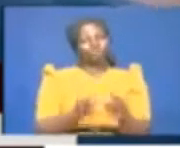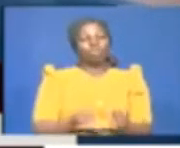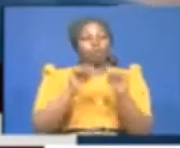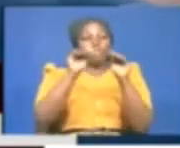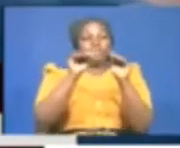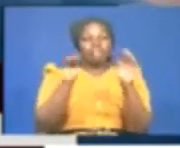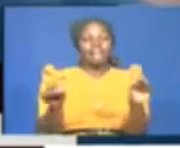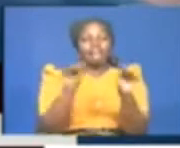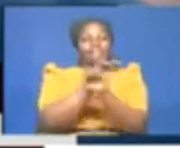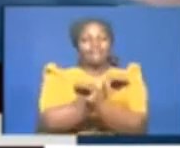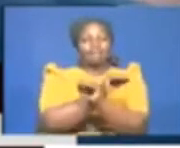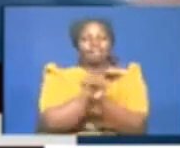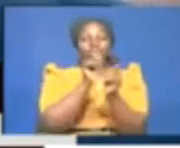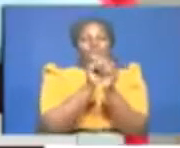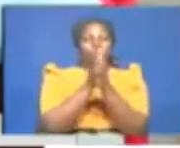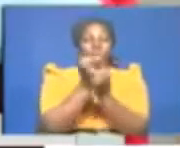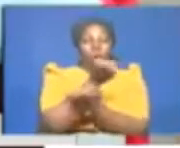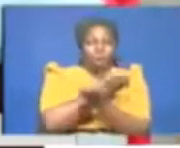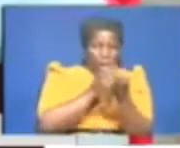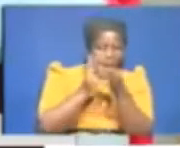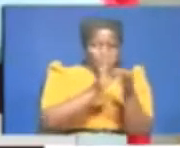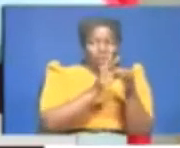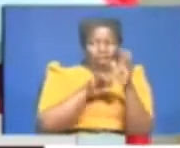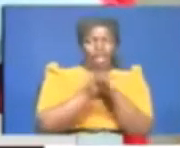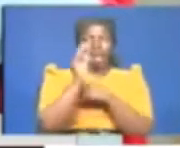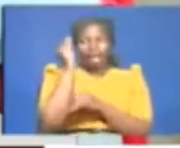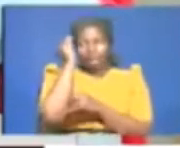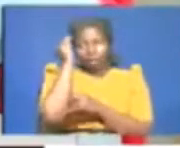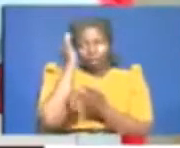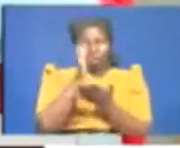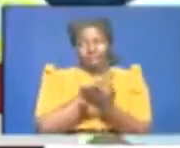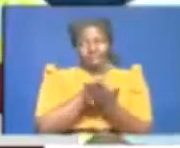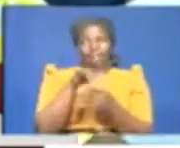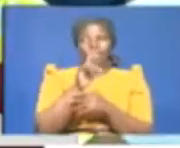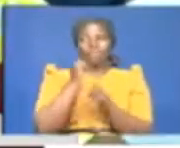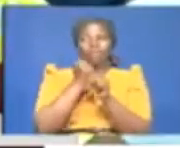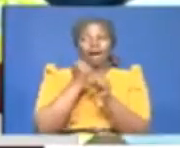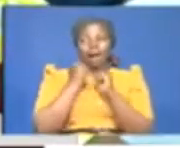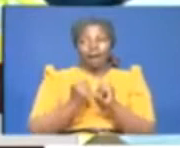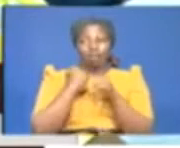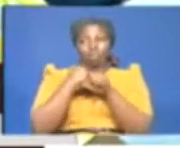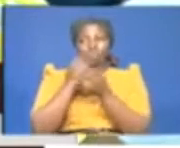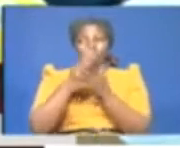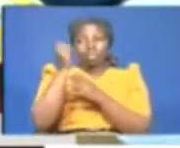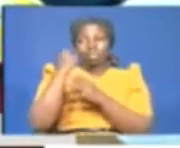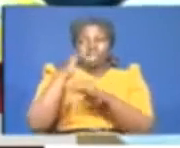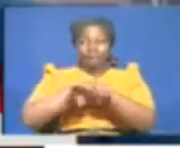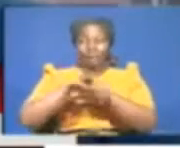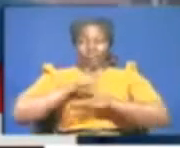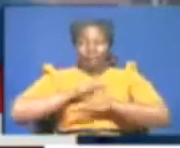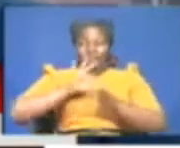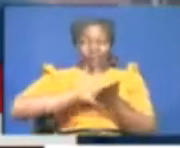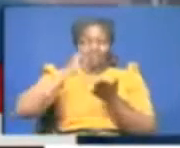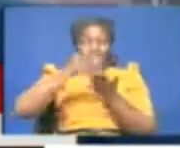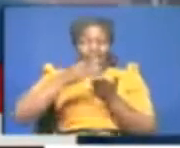and cooperation in the education sector. He undertook to ensure Kenya gets adequate support from China to finance the education sector.